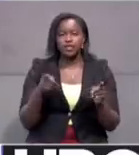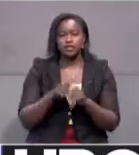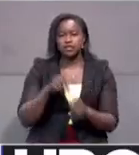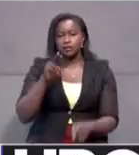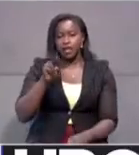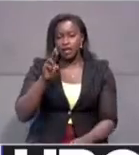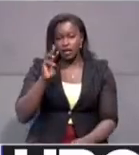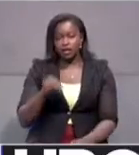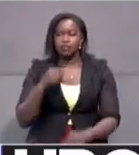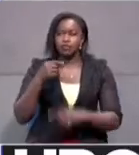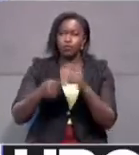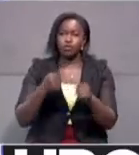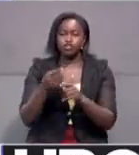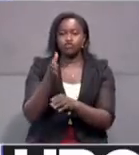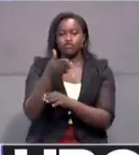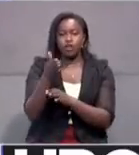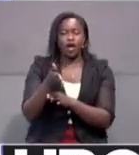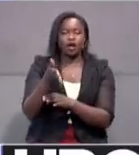fly its flag.